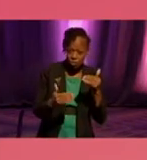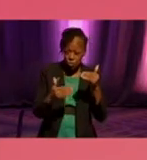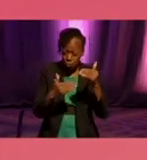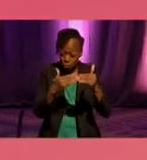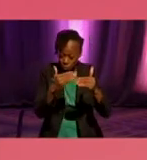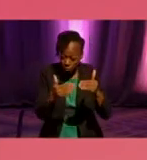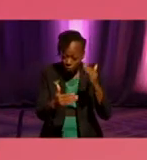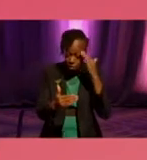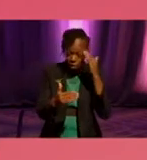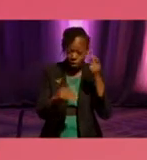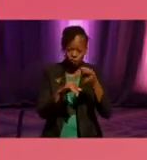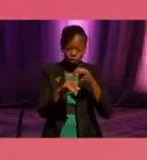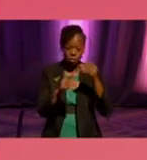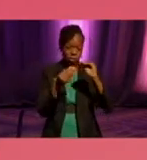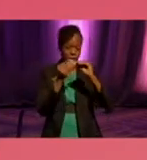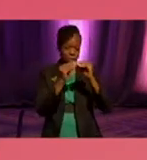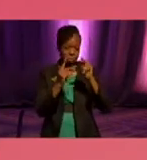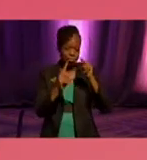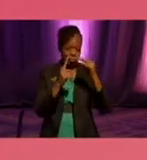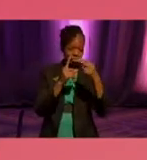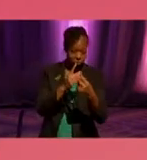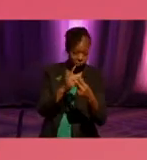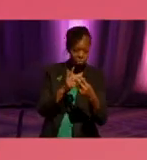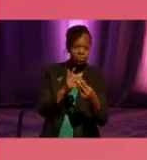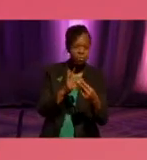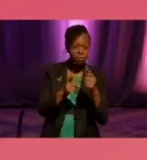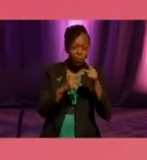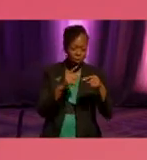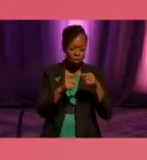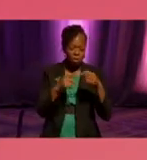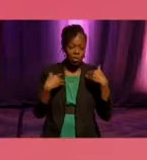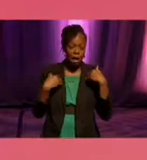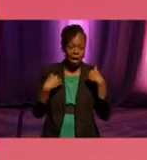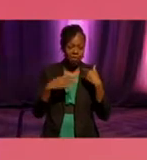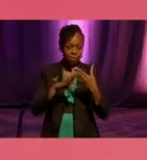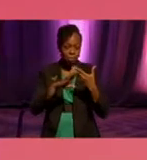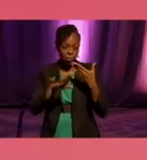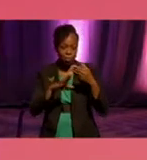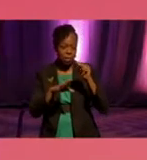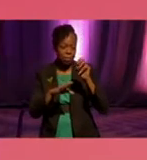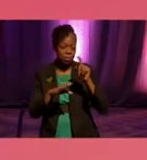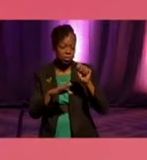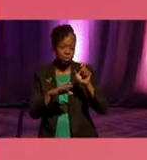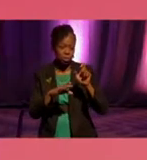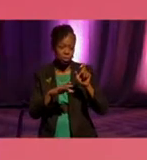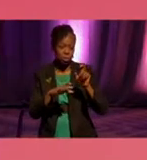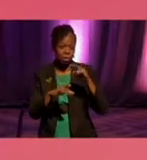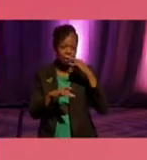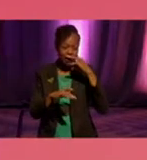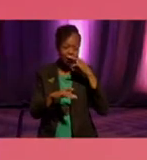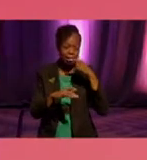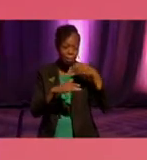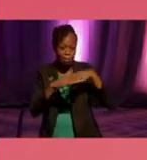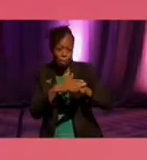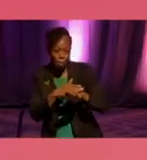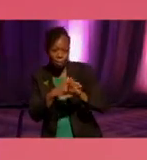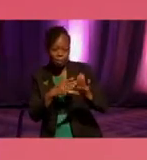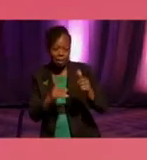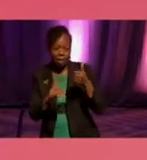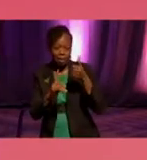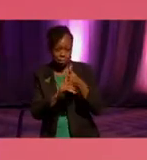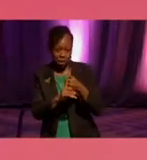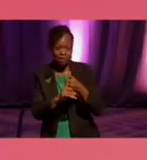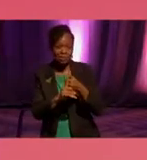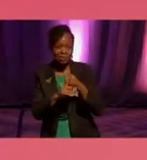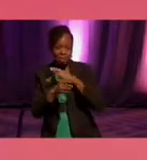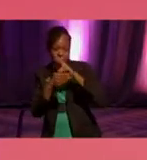that statistically where a preterm infant is born has an impact on their outcome as well. So when we